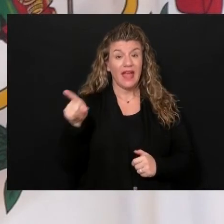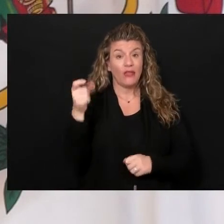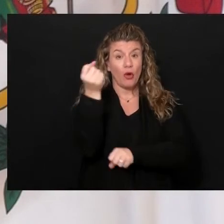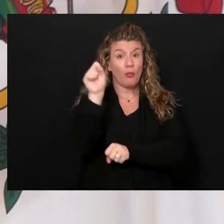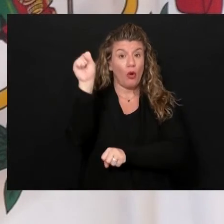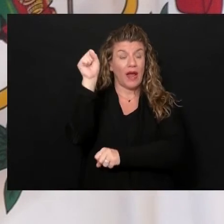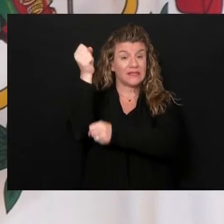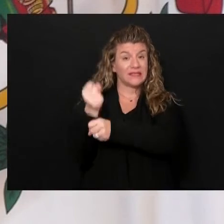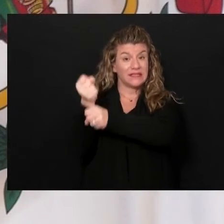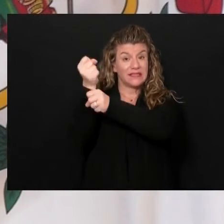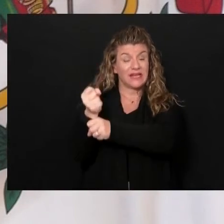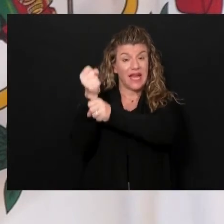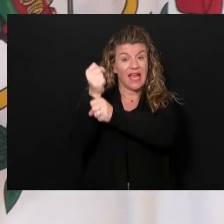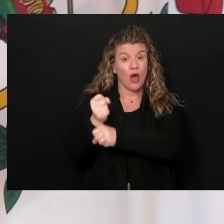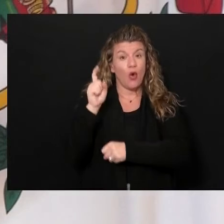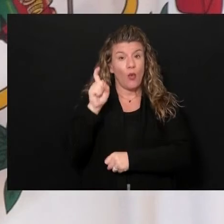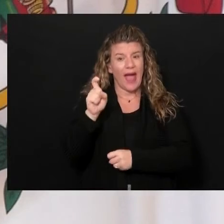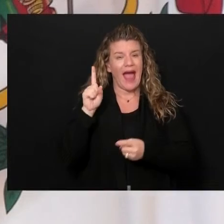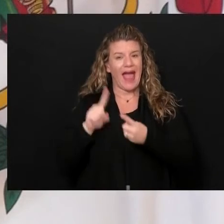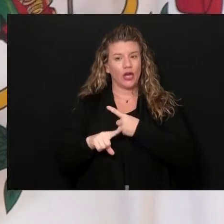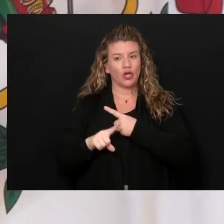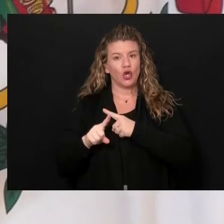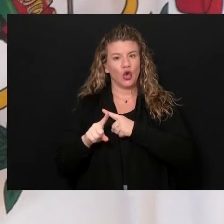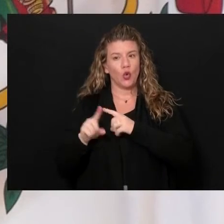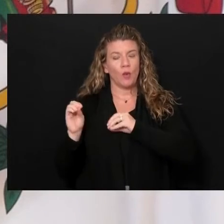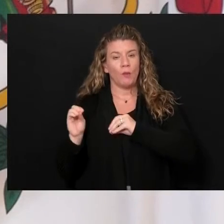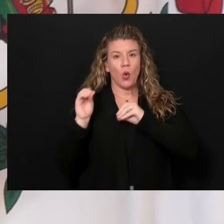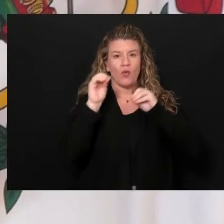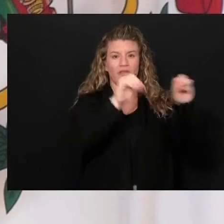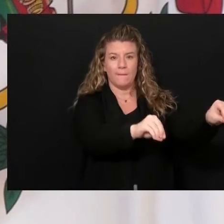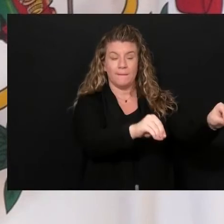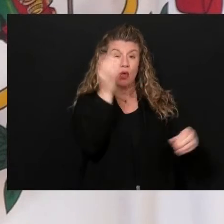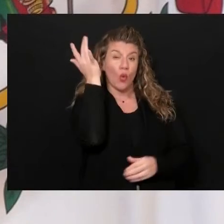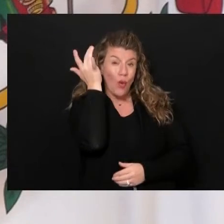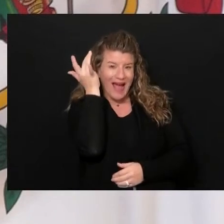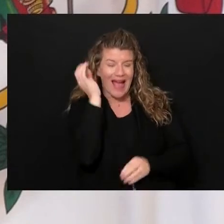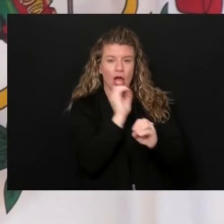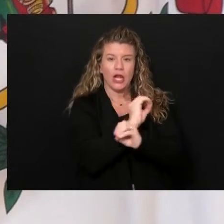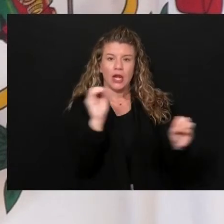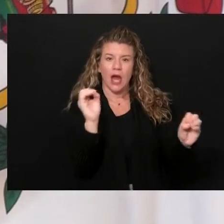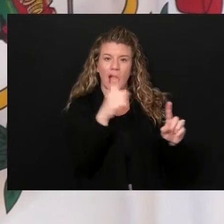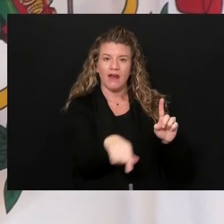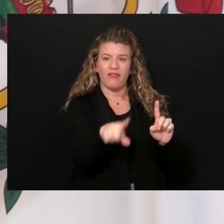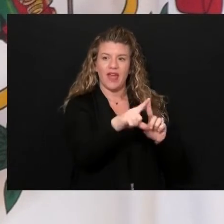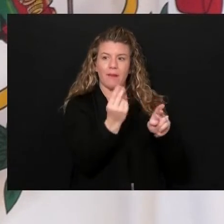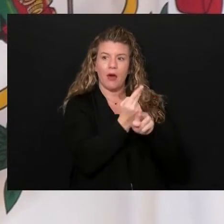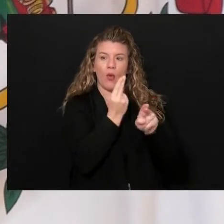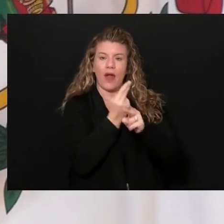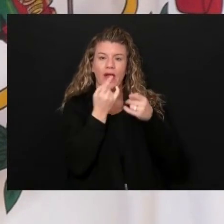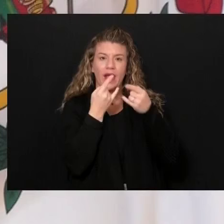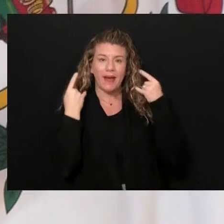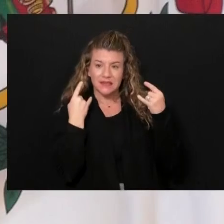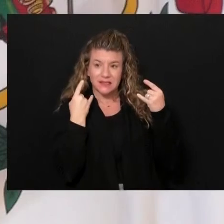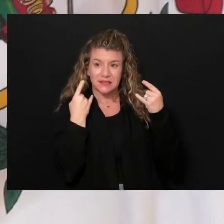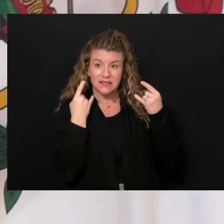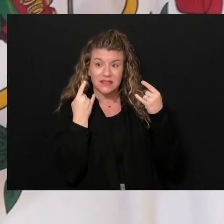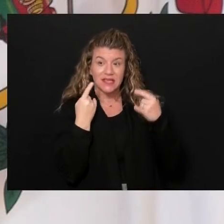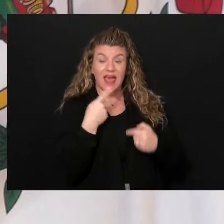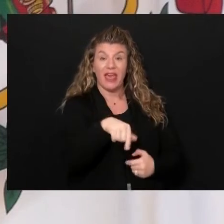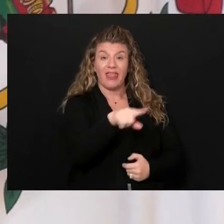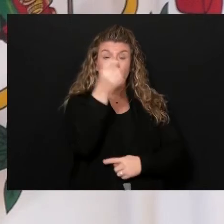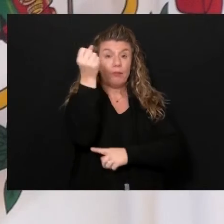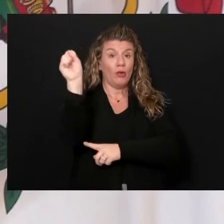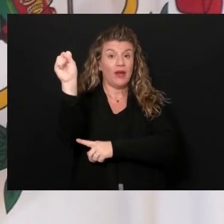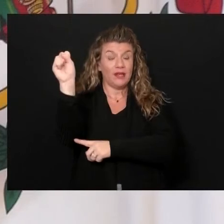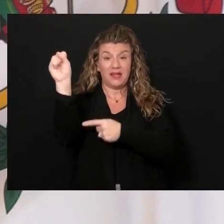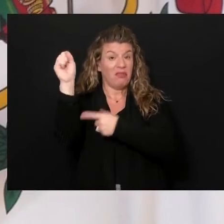protesting, and they had to be moved back because none of them have a mask on. They're protesting, they don't want to wear a